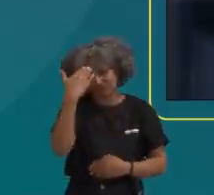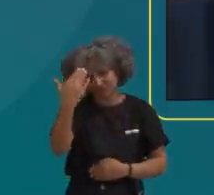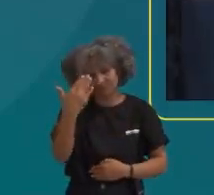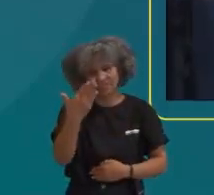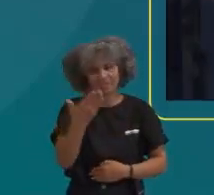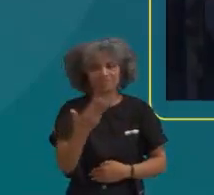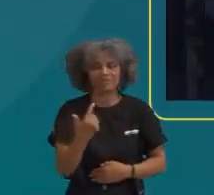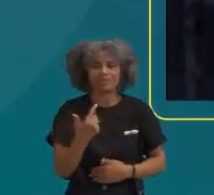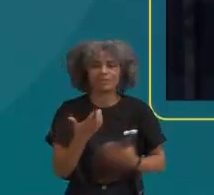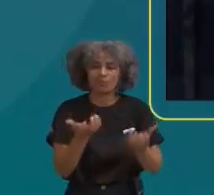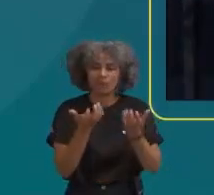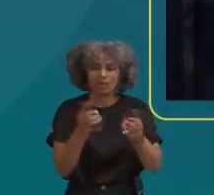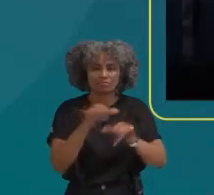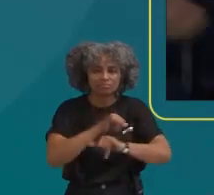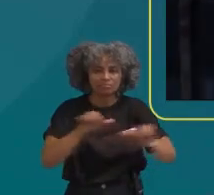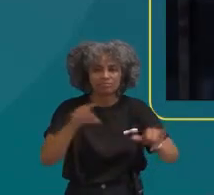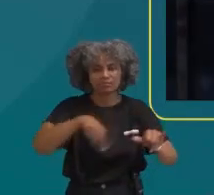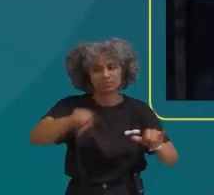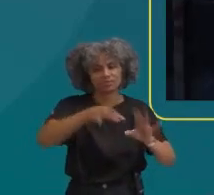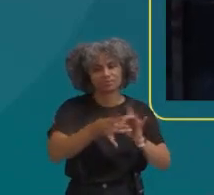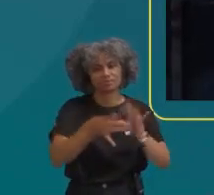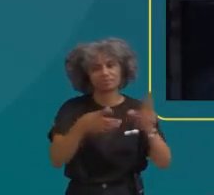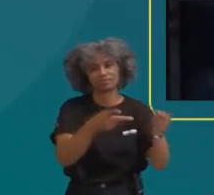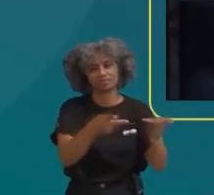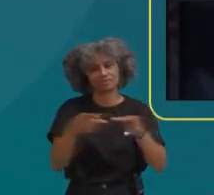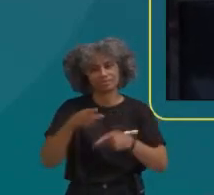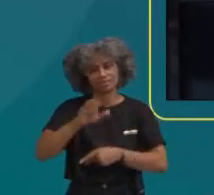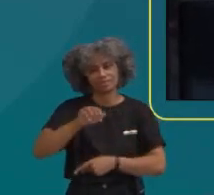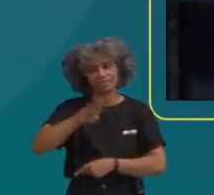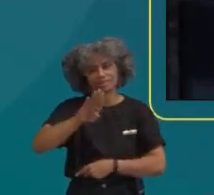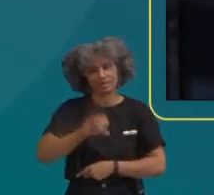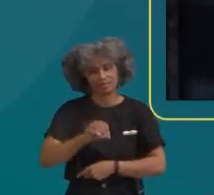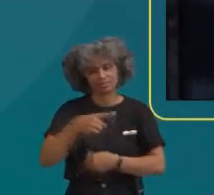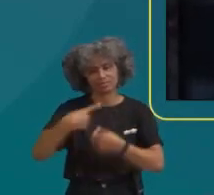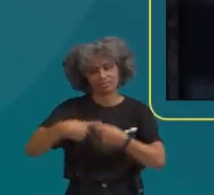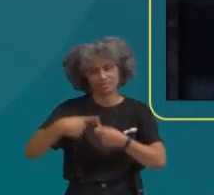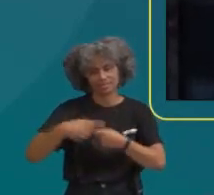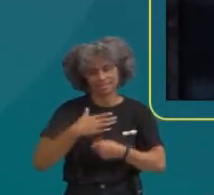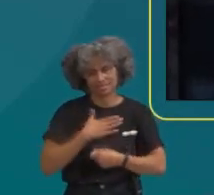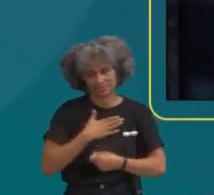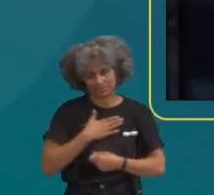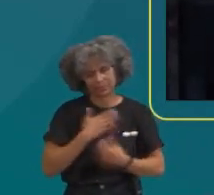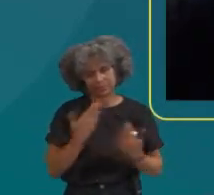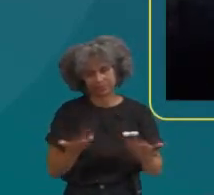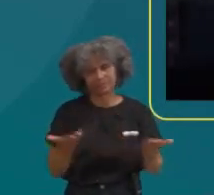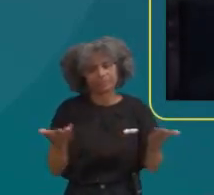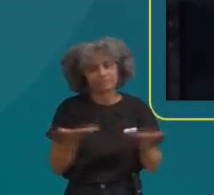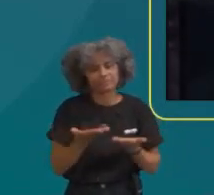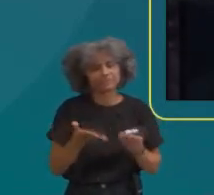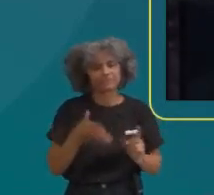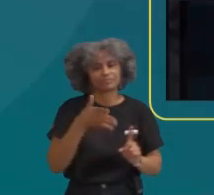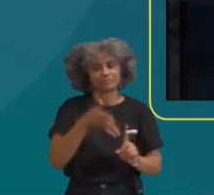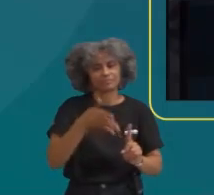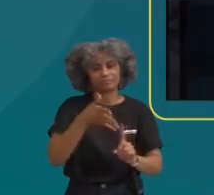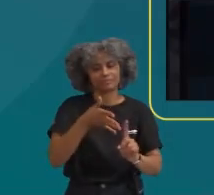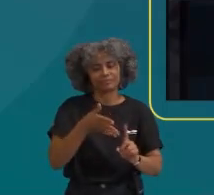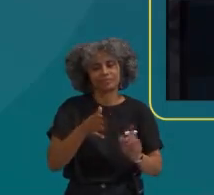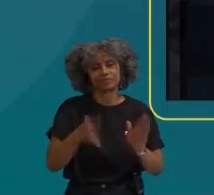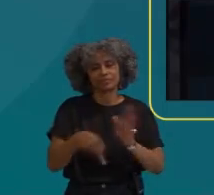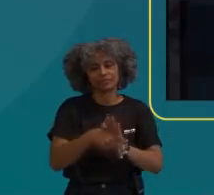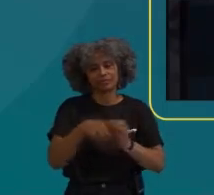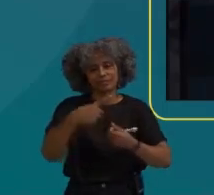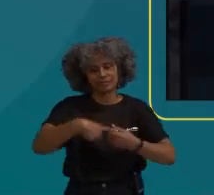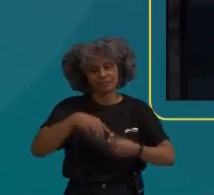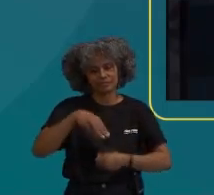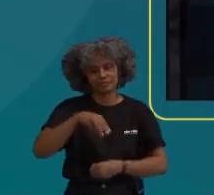Town. We're now going to directly move over to Manaus, another beautiful, wonderful city.